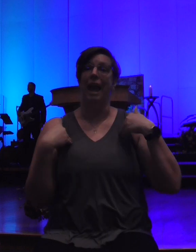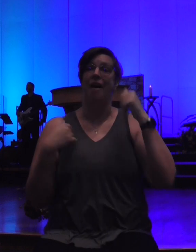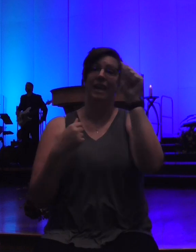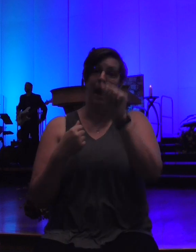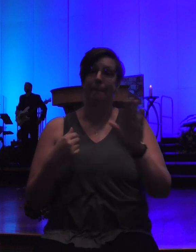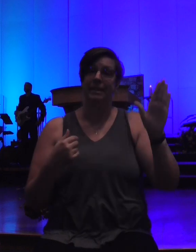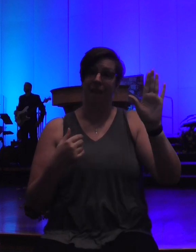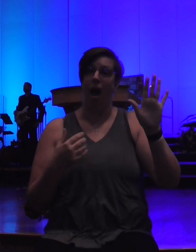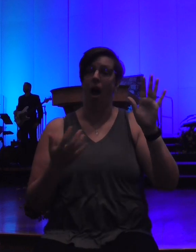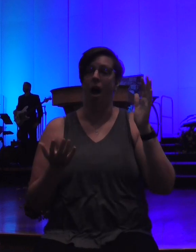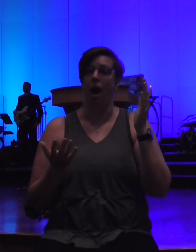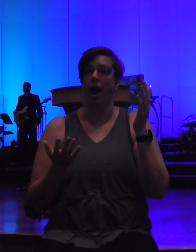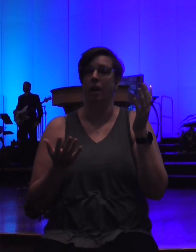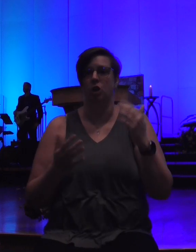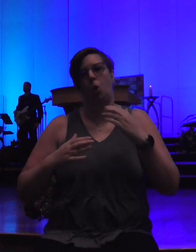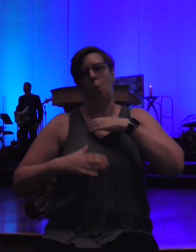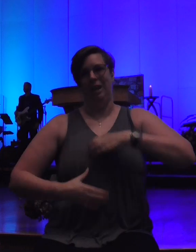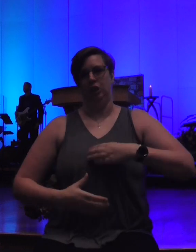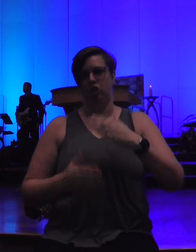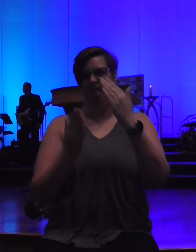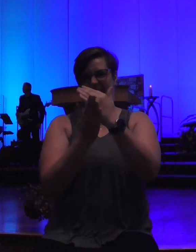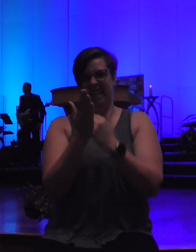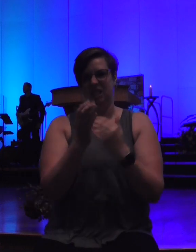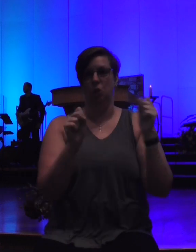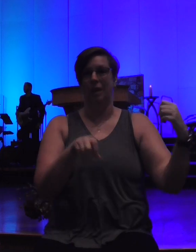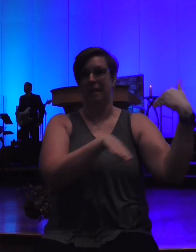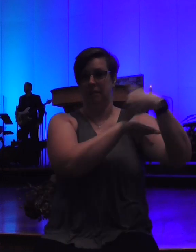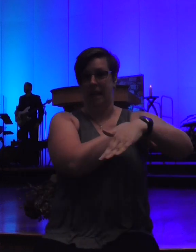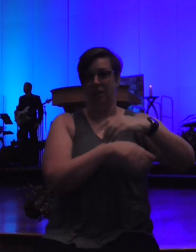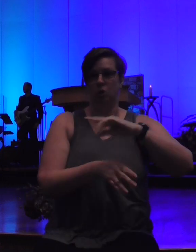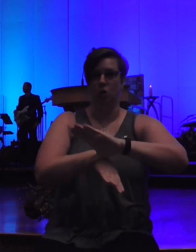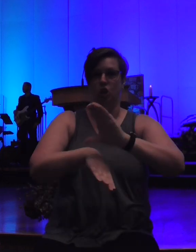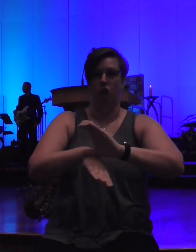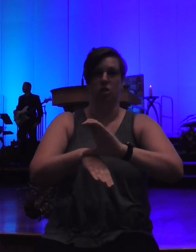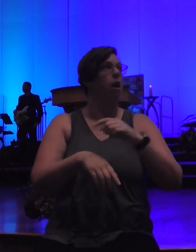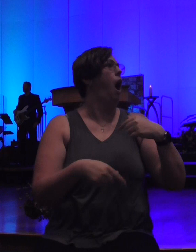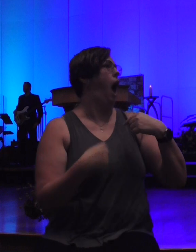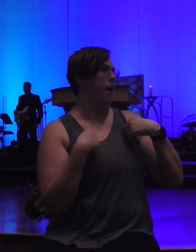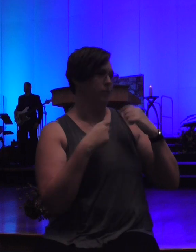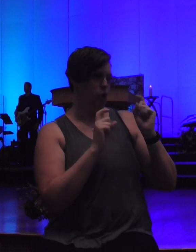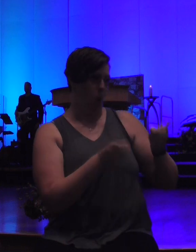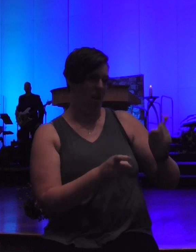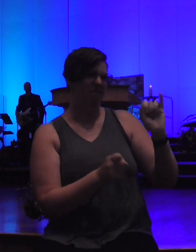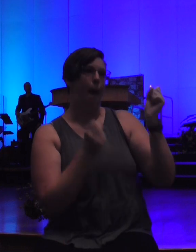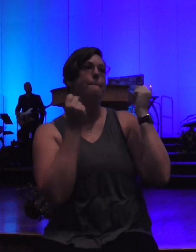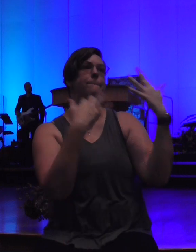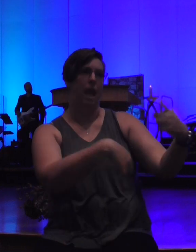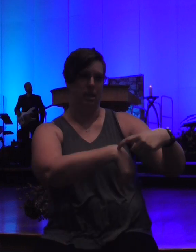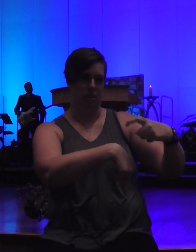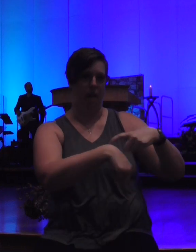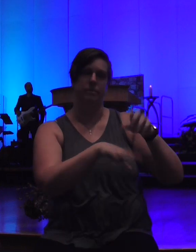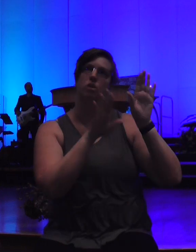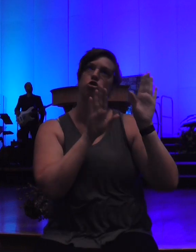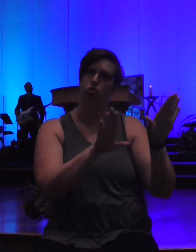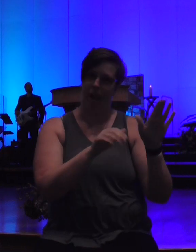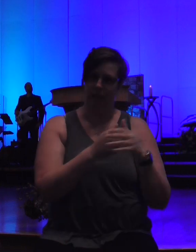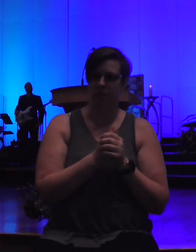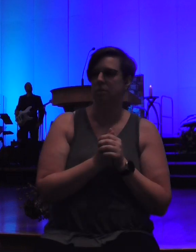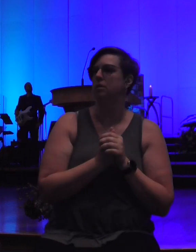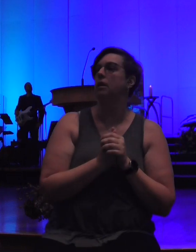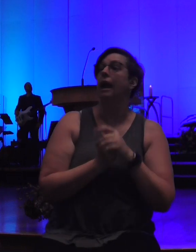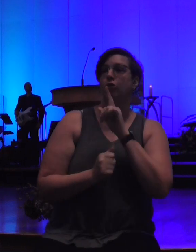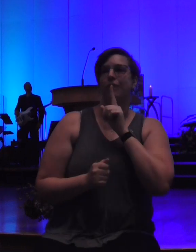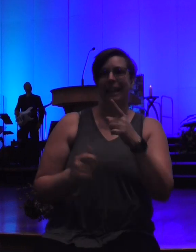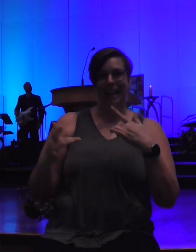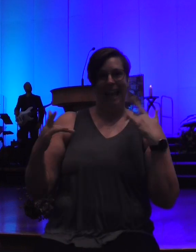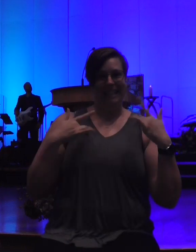wish list, and you can mail stuff directly here to the church. I'm an Amazon queen. I have donated that way many times. It's a great way to do it. And it's always exciting to open